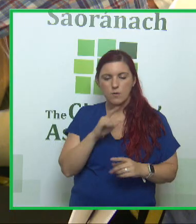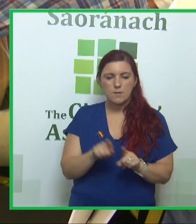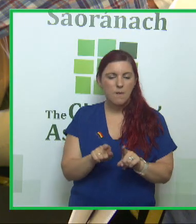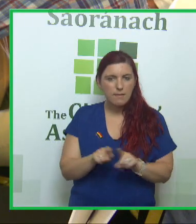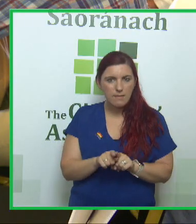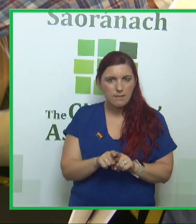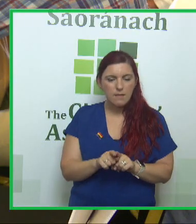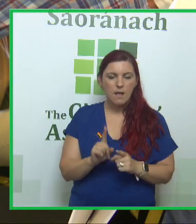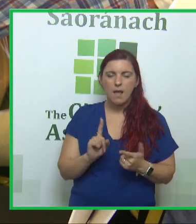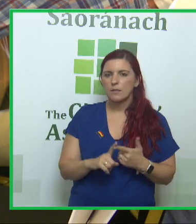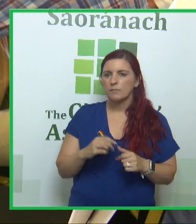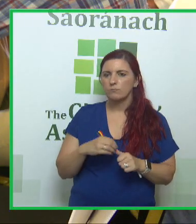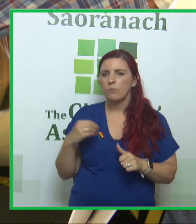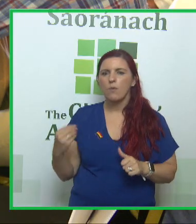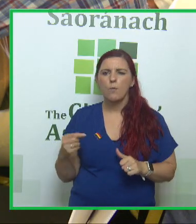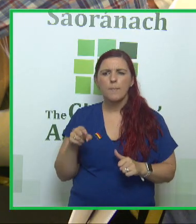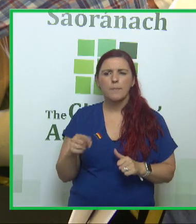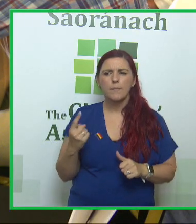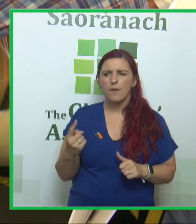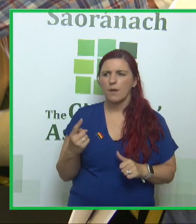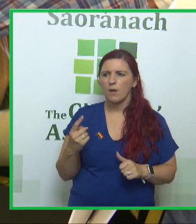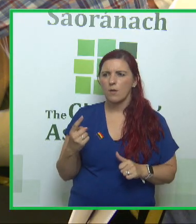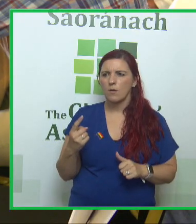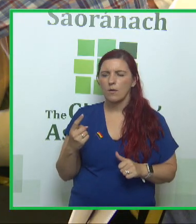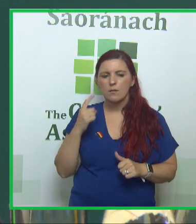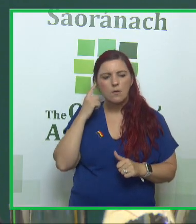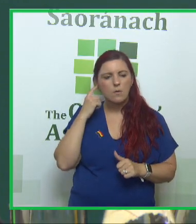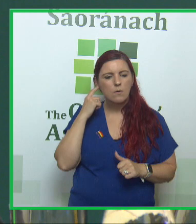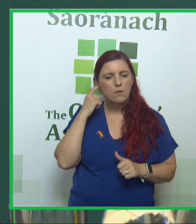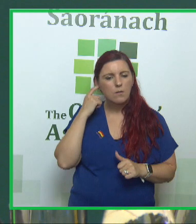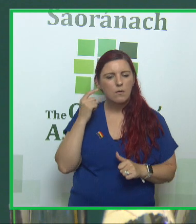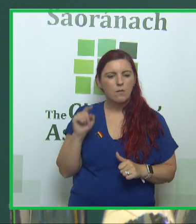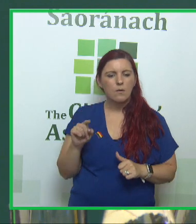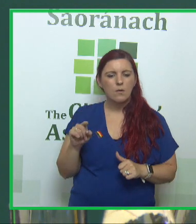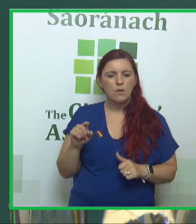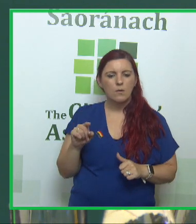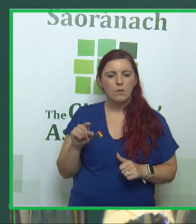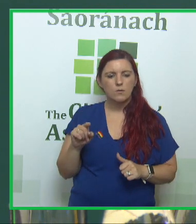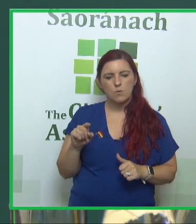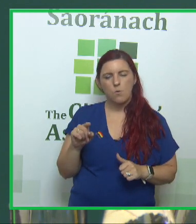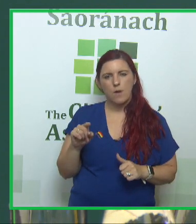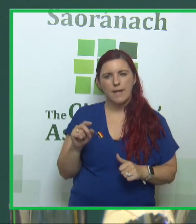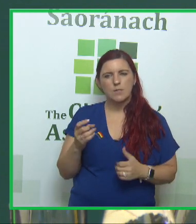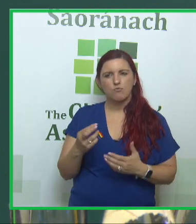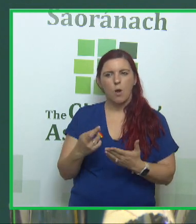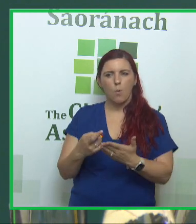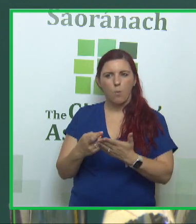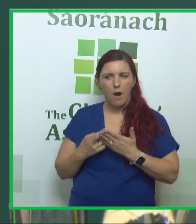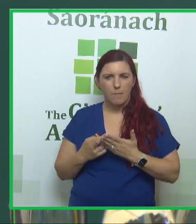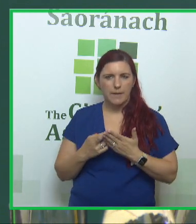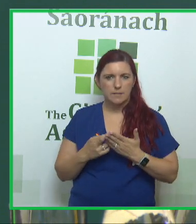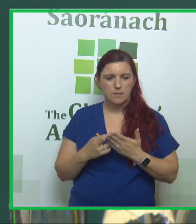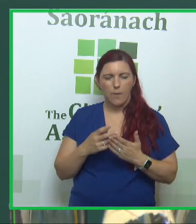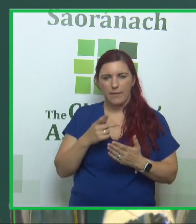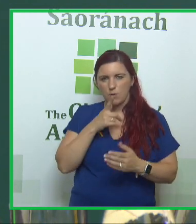Our blood-borne virus unit is aimed particularly at HIV and Hep C, so that will be a requirement, and it's a